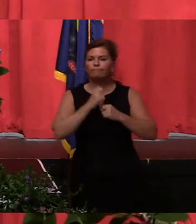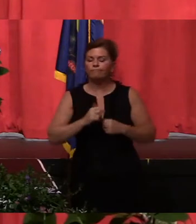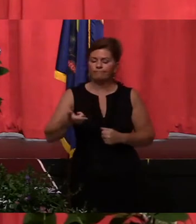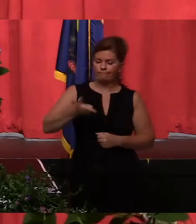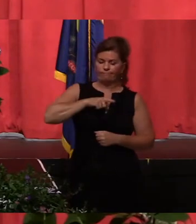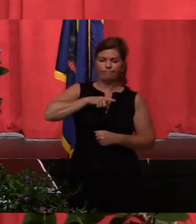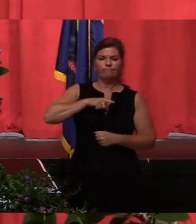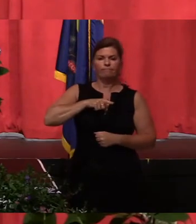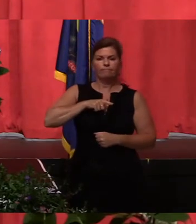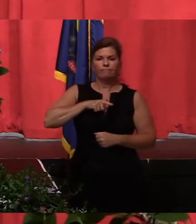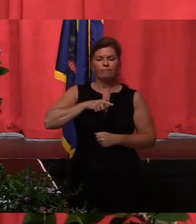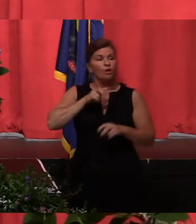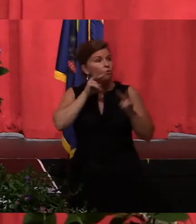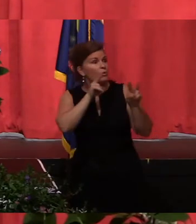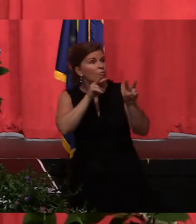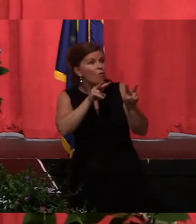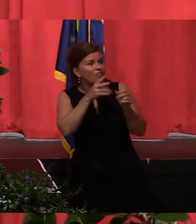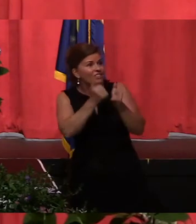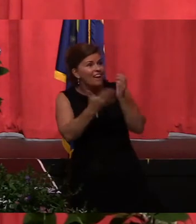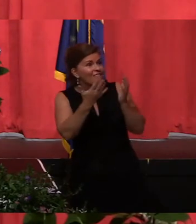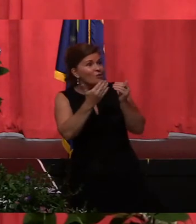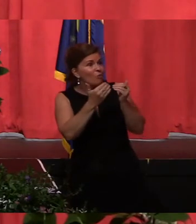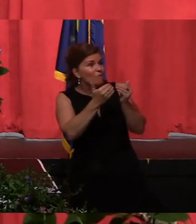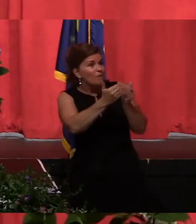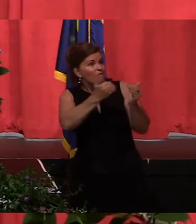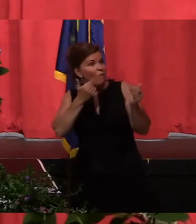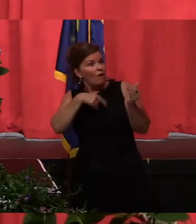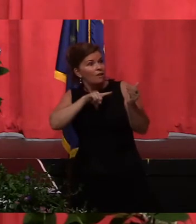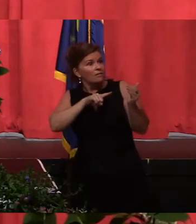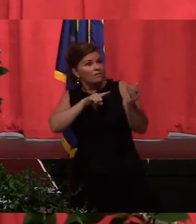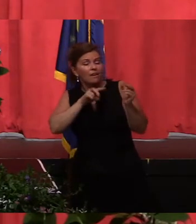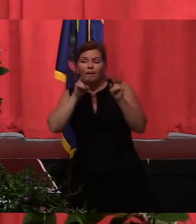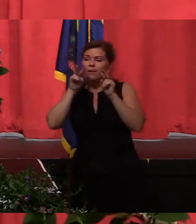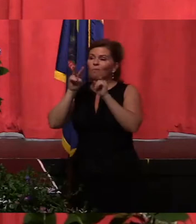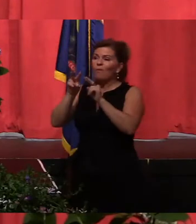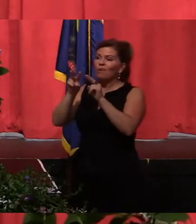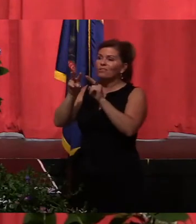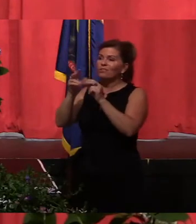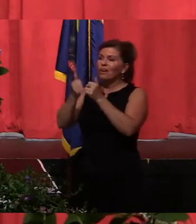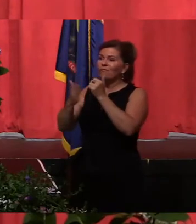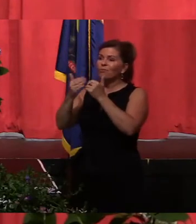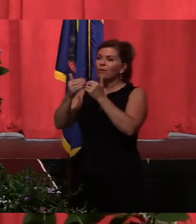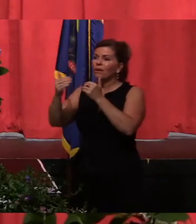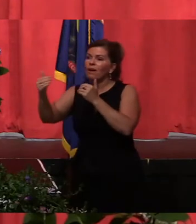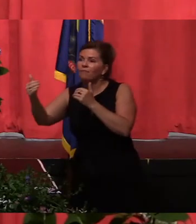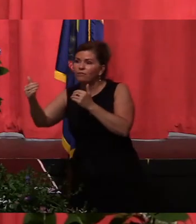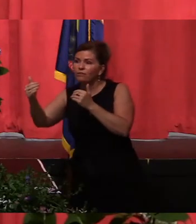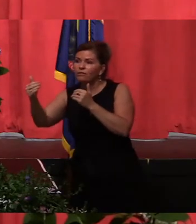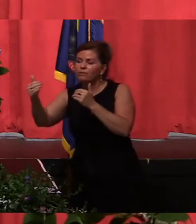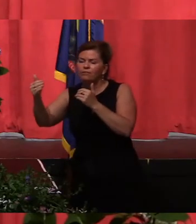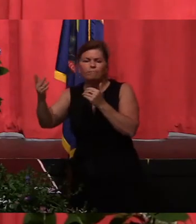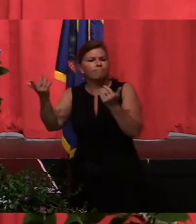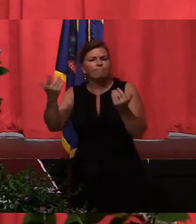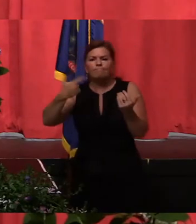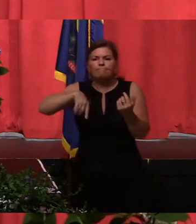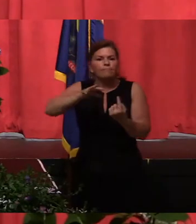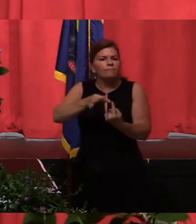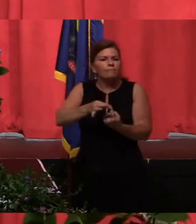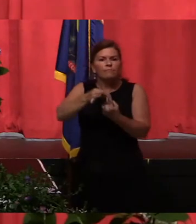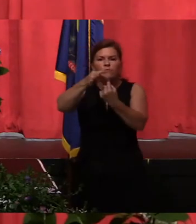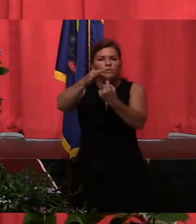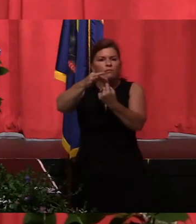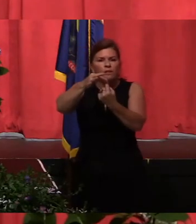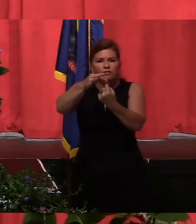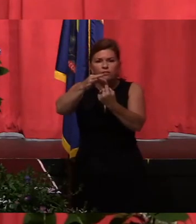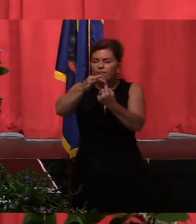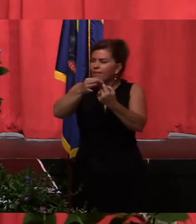watched everyone go before us, and we'll watch everyone go after us. But this is what makes us special. This is what